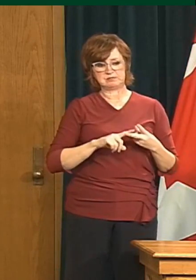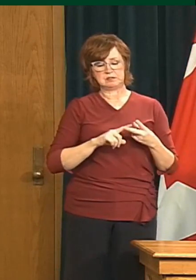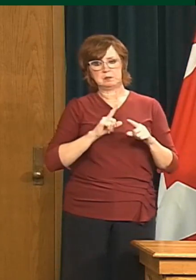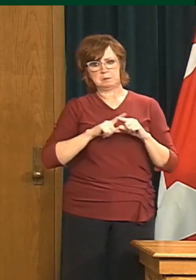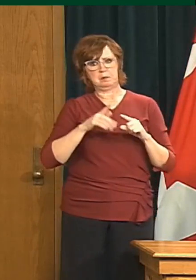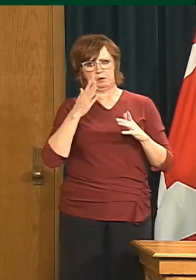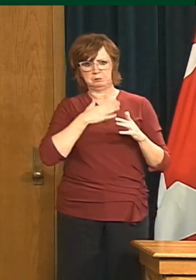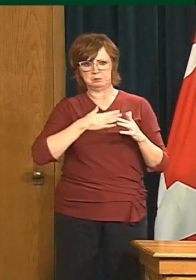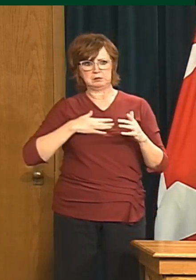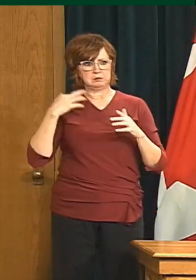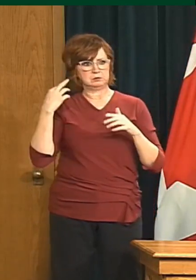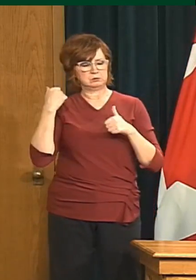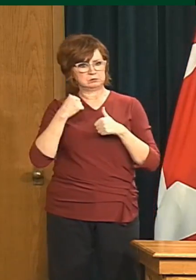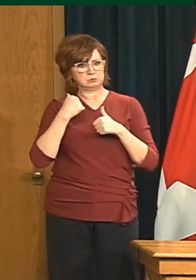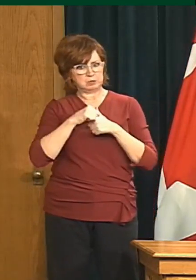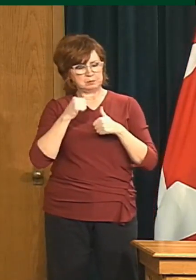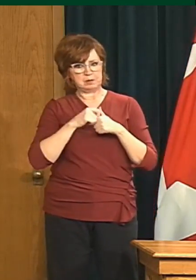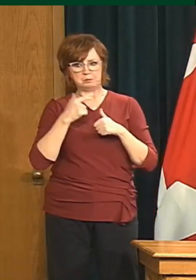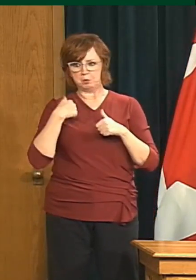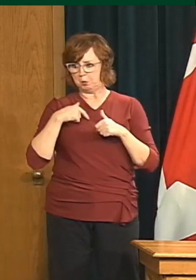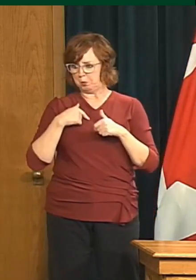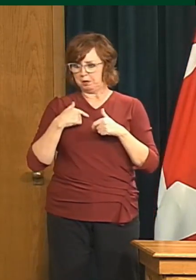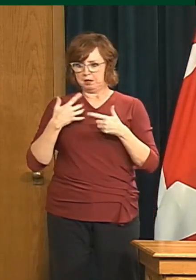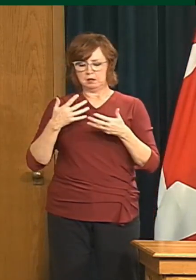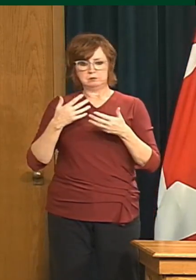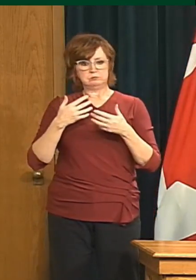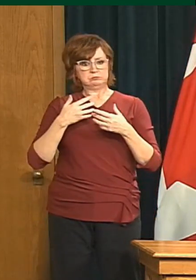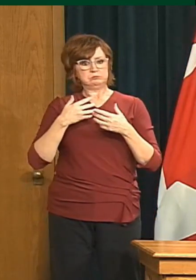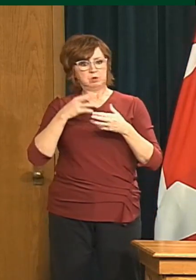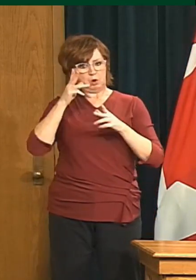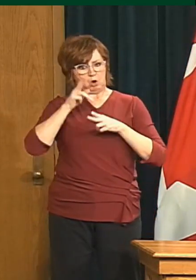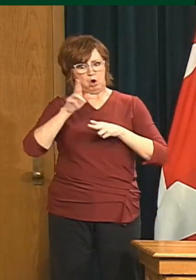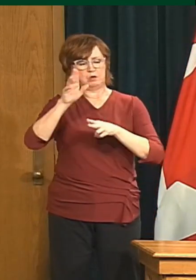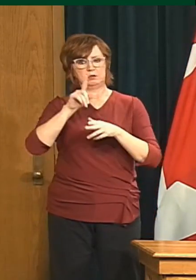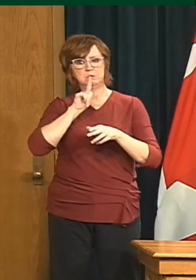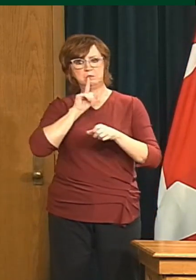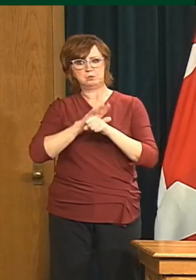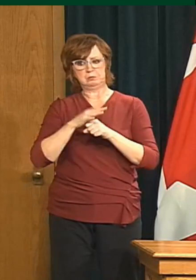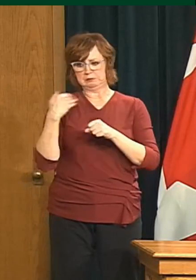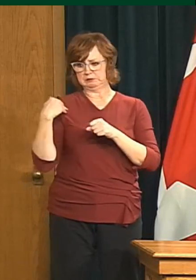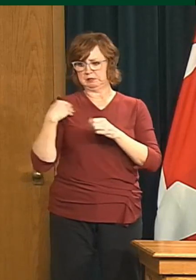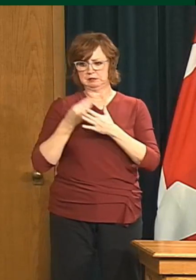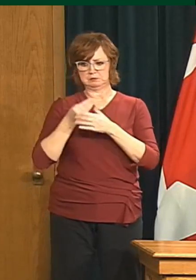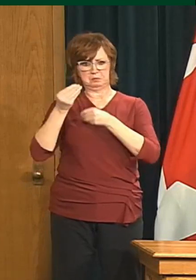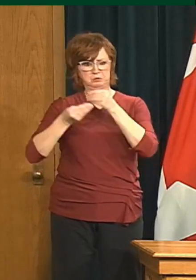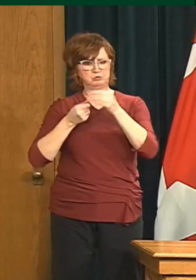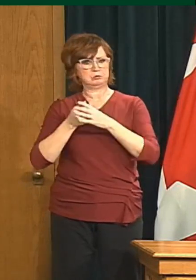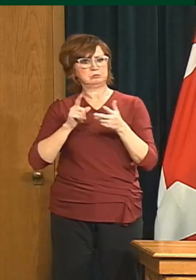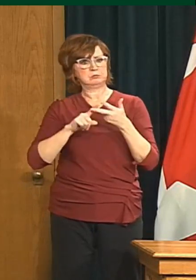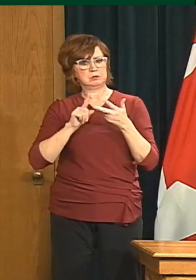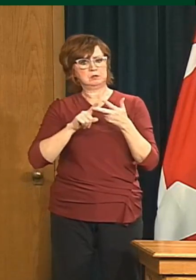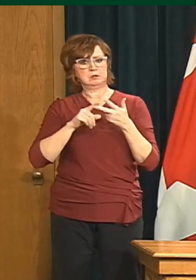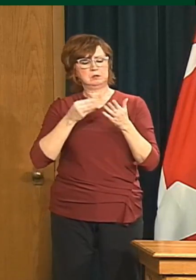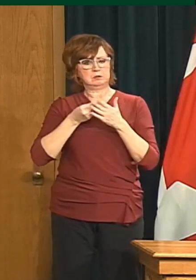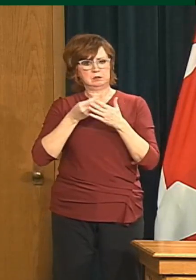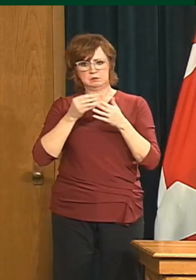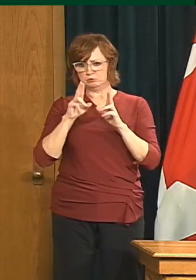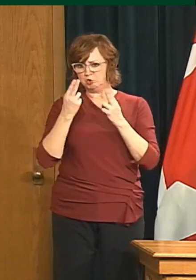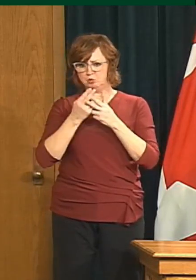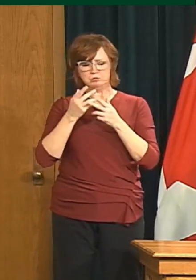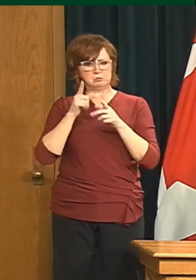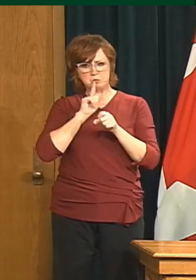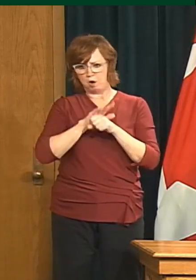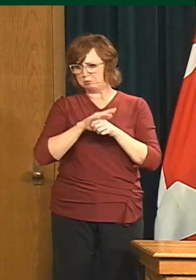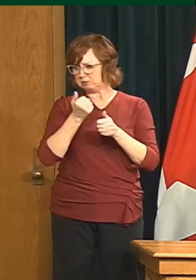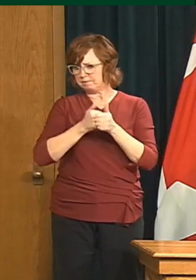that we had tabled in the legislature. We will honor the collective bargaining agreements that most certainly are in place. They can also expect that this is a government